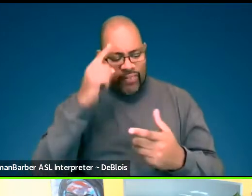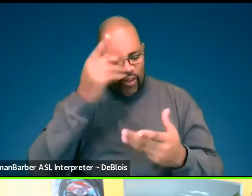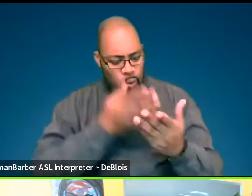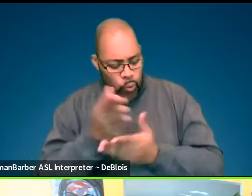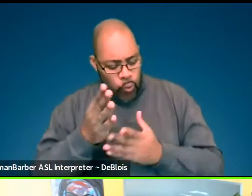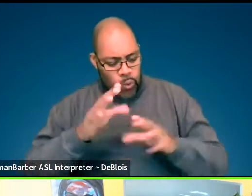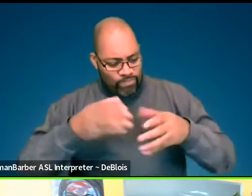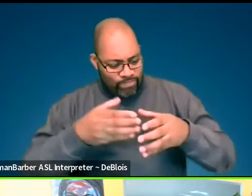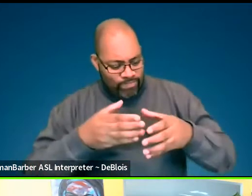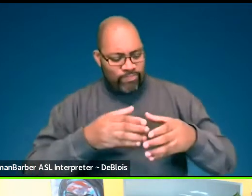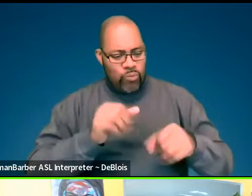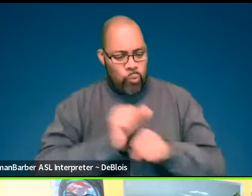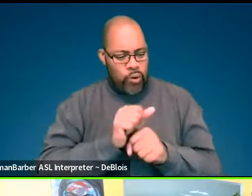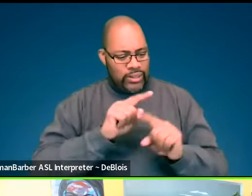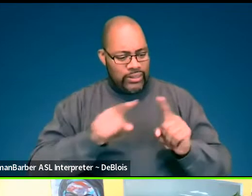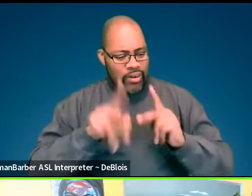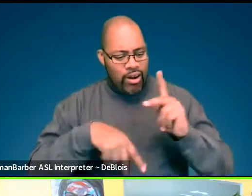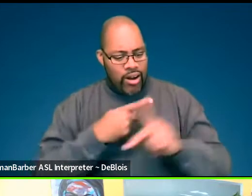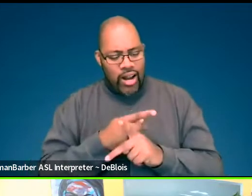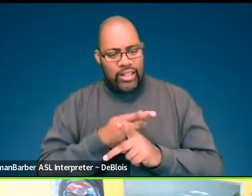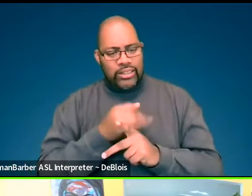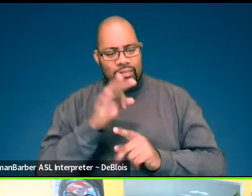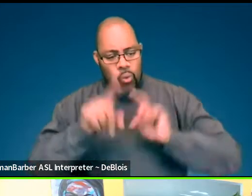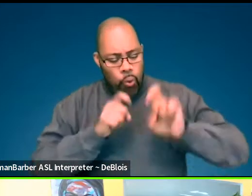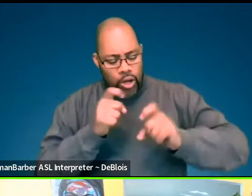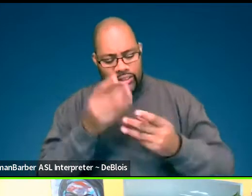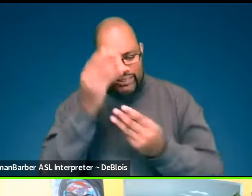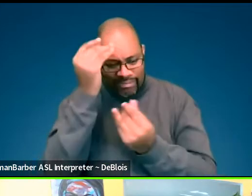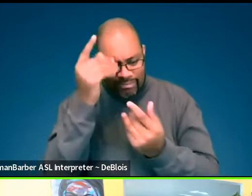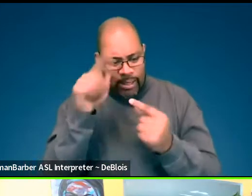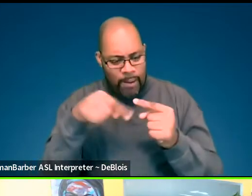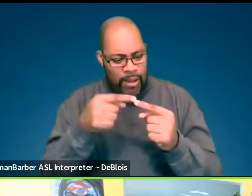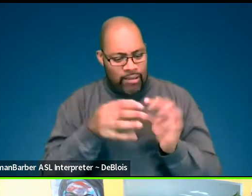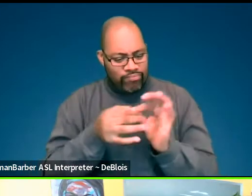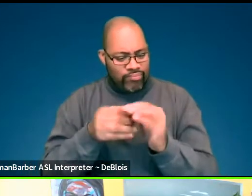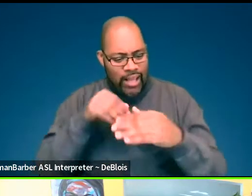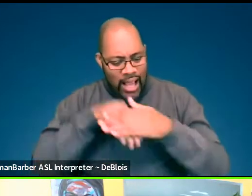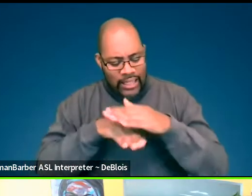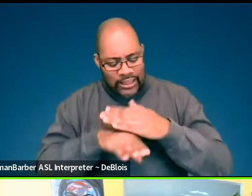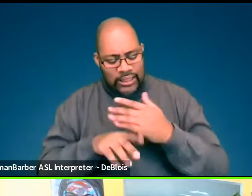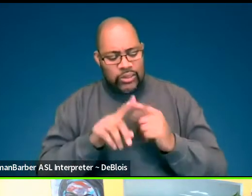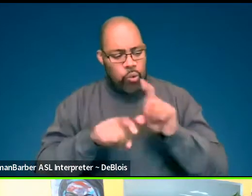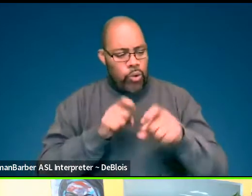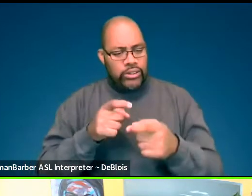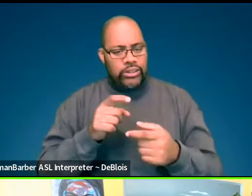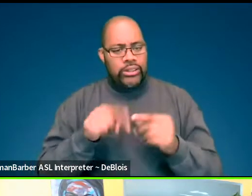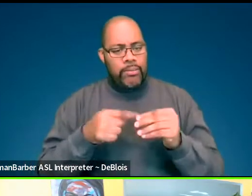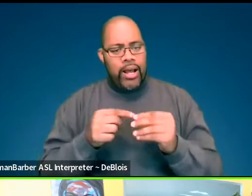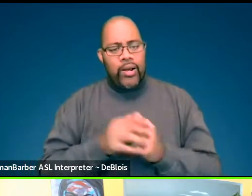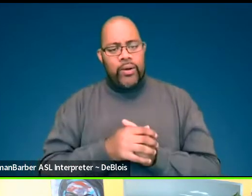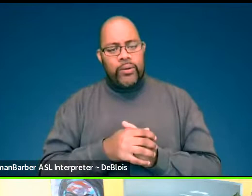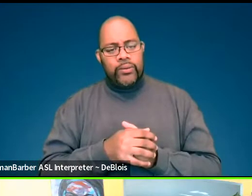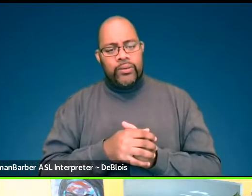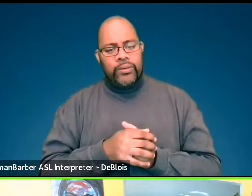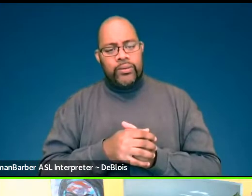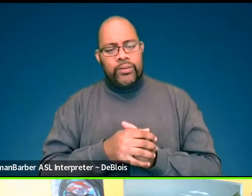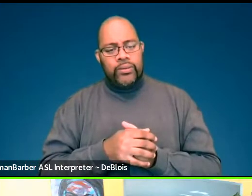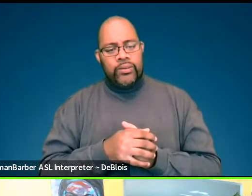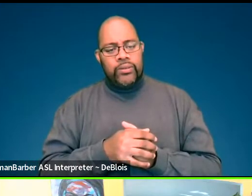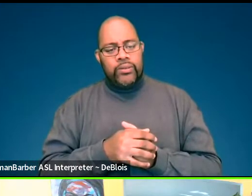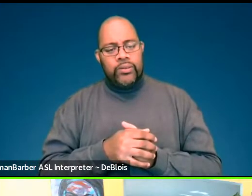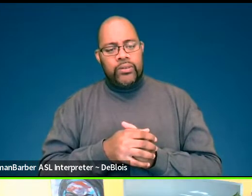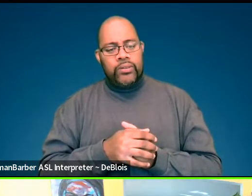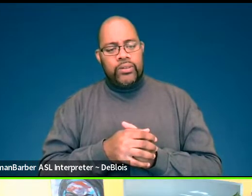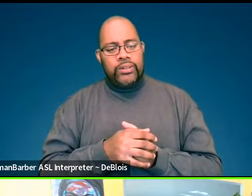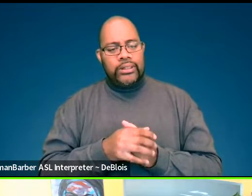through these kinds of sort of questions around access and questions around patrimony